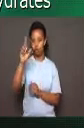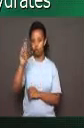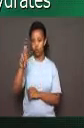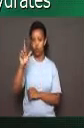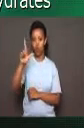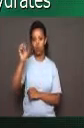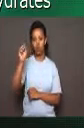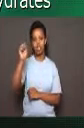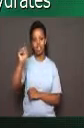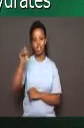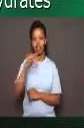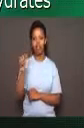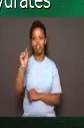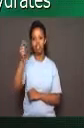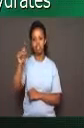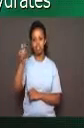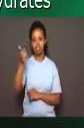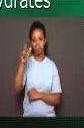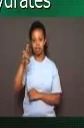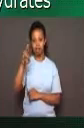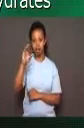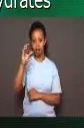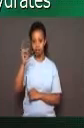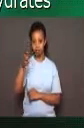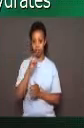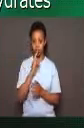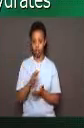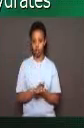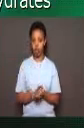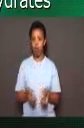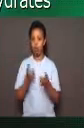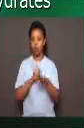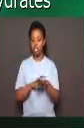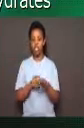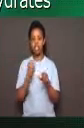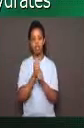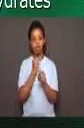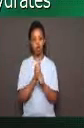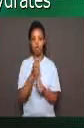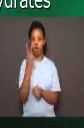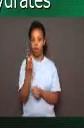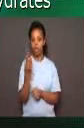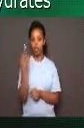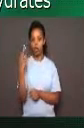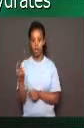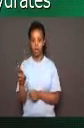More complex carbohydrates are made up of two or